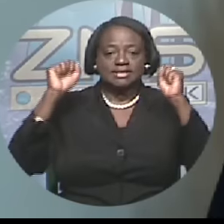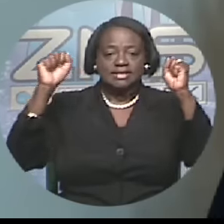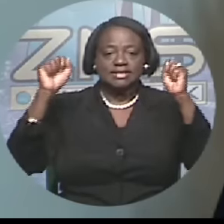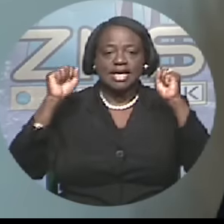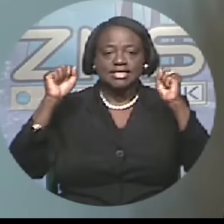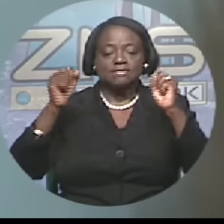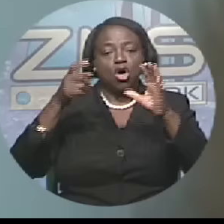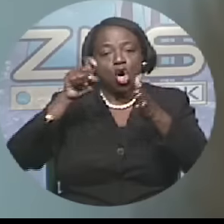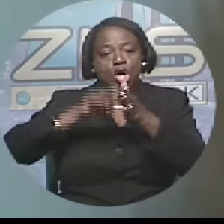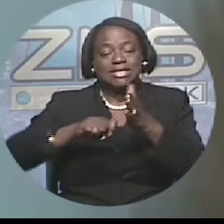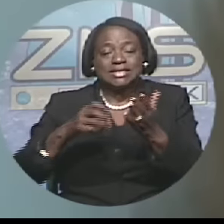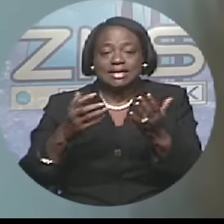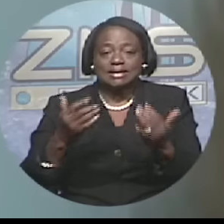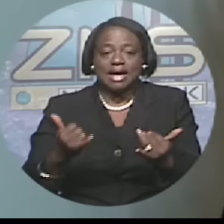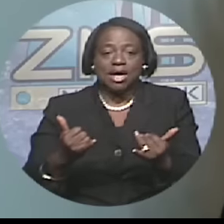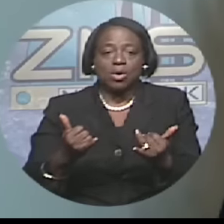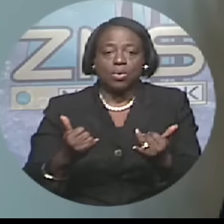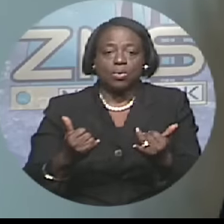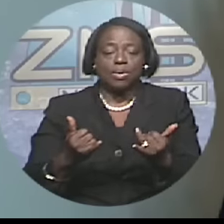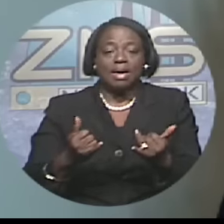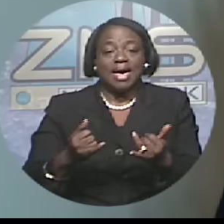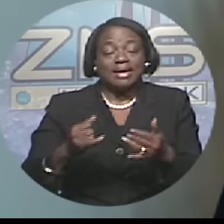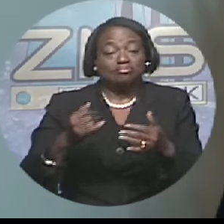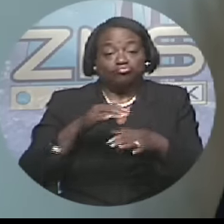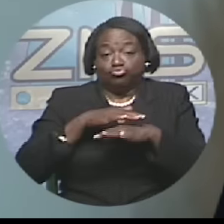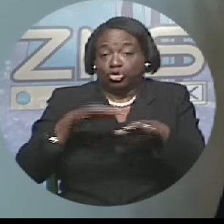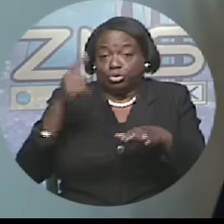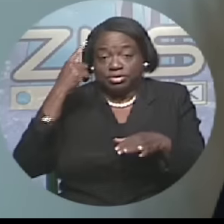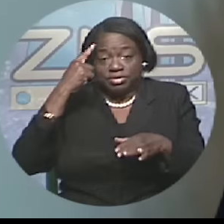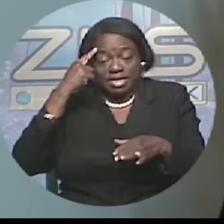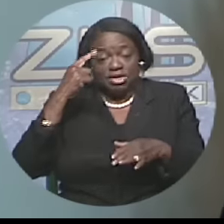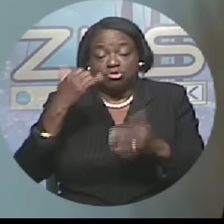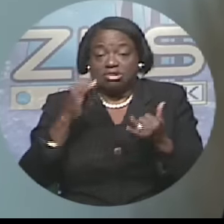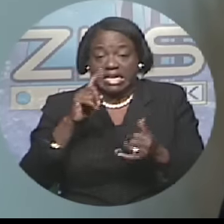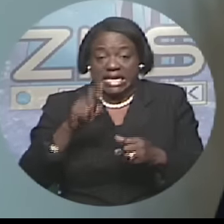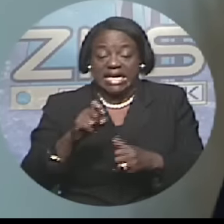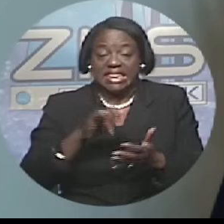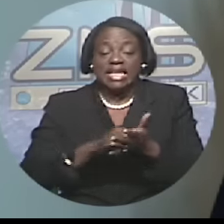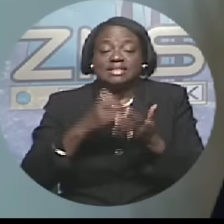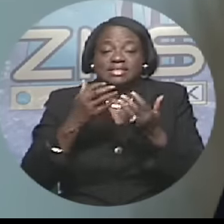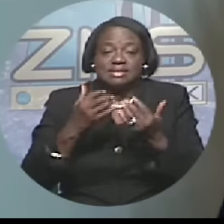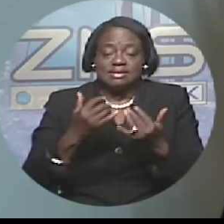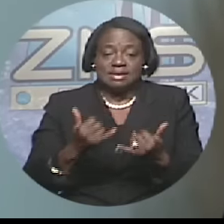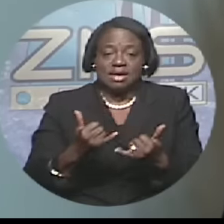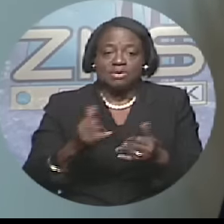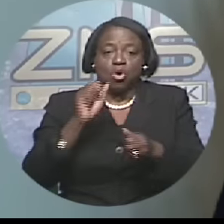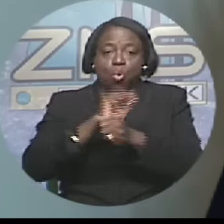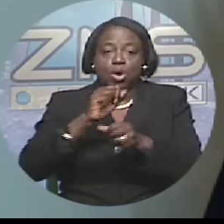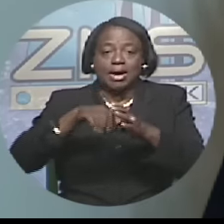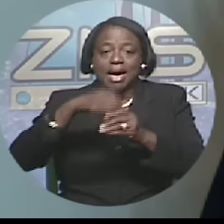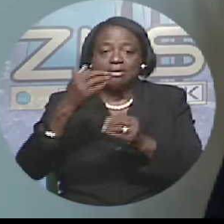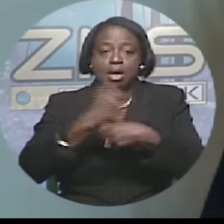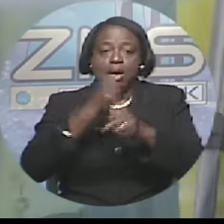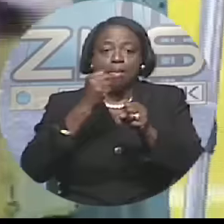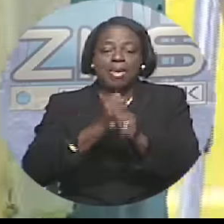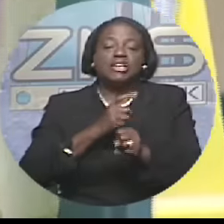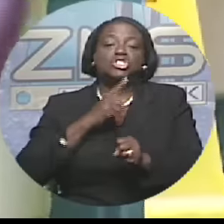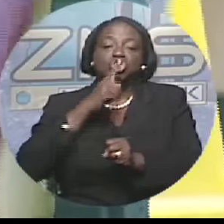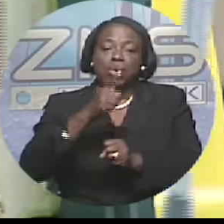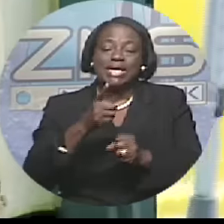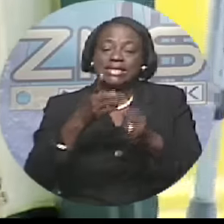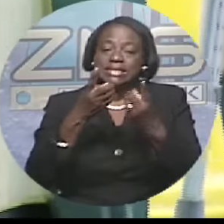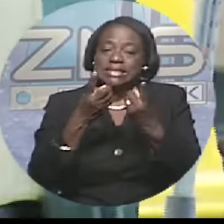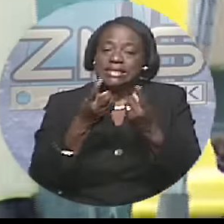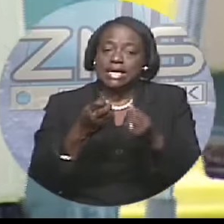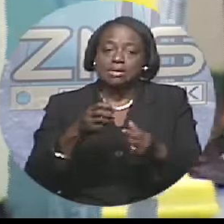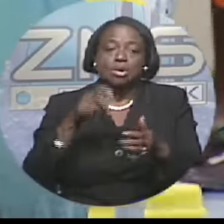I don't think you're ever going to have that. This is something that you have to work out and ensure that you're doing it properly and effectively. A